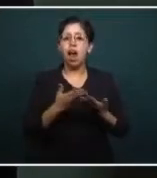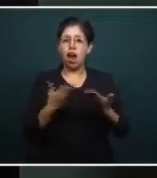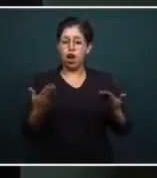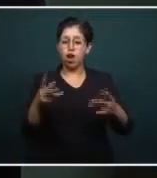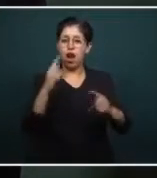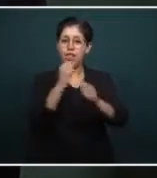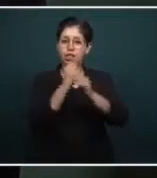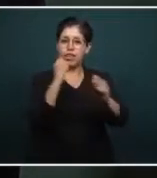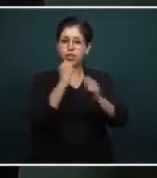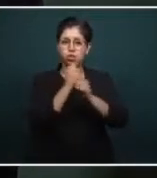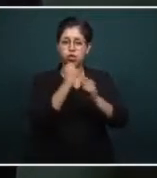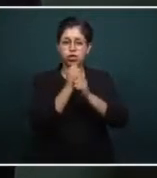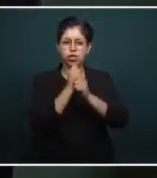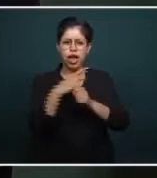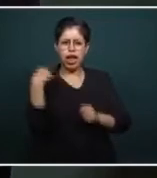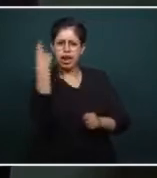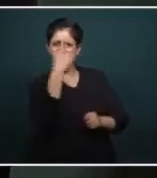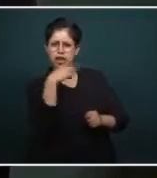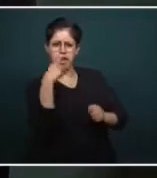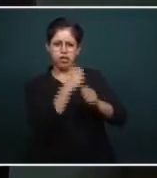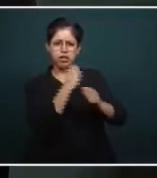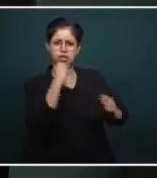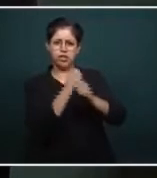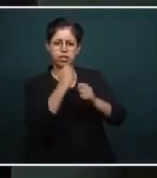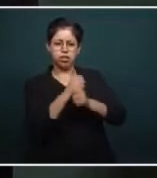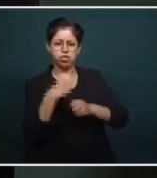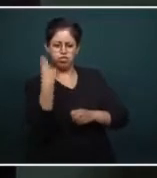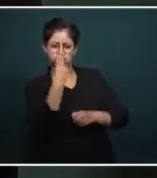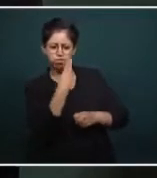with the perspective of